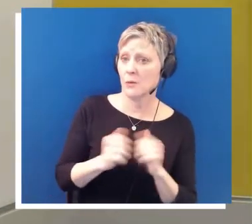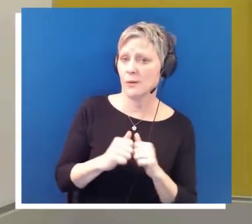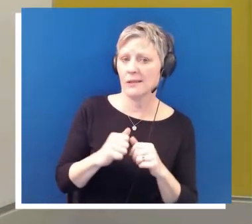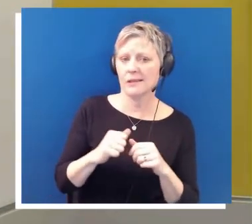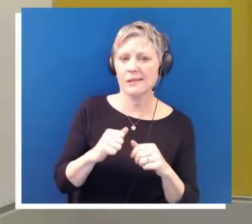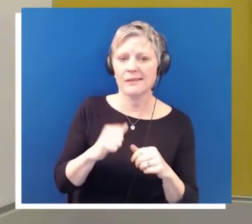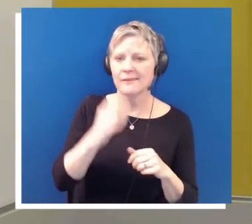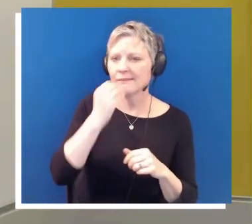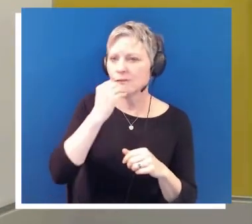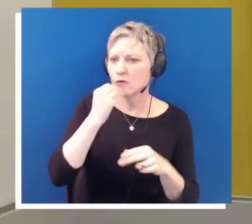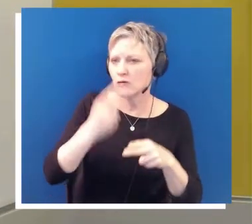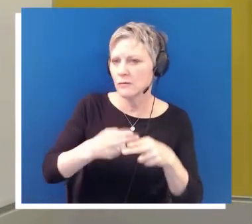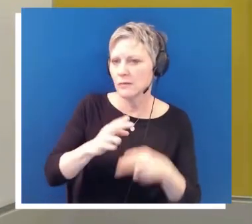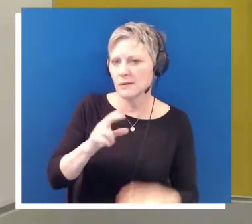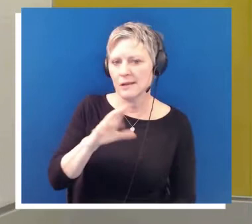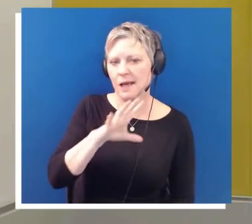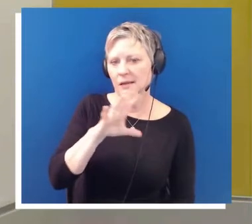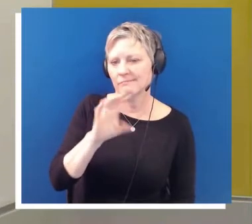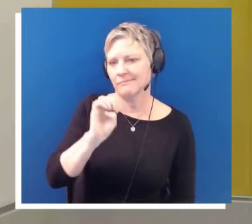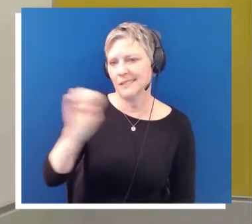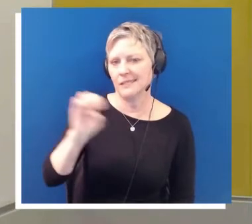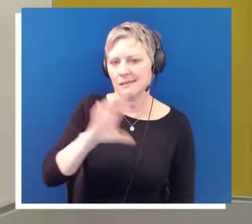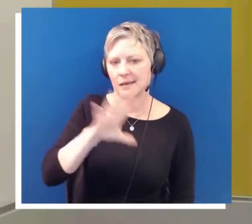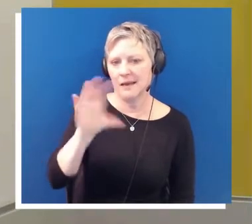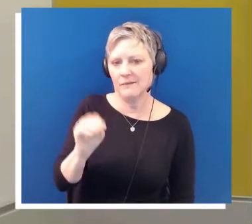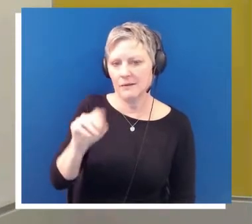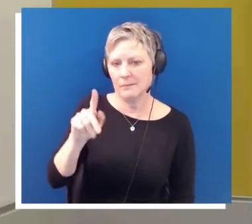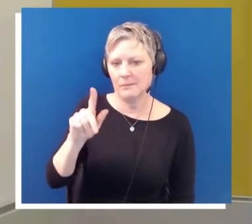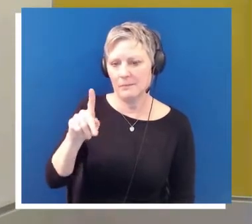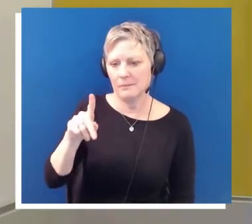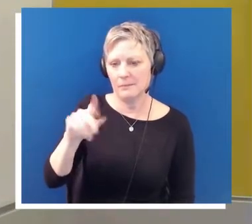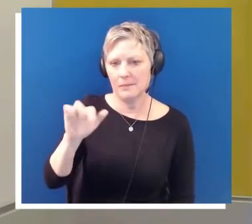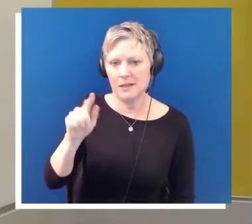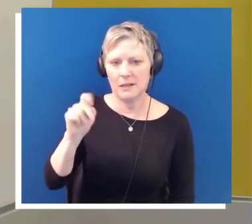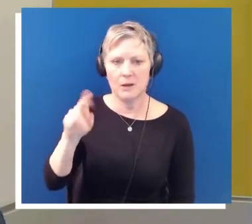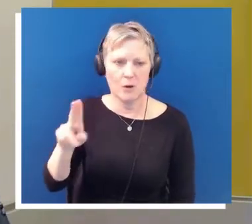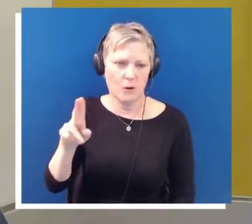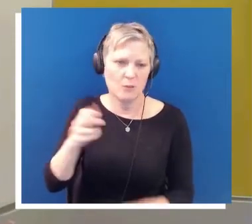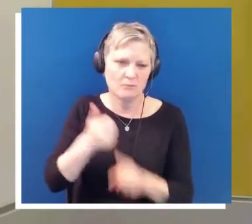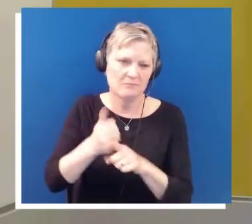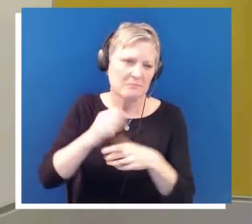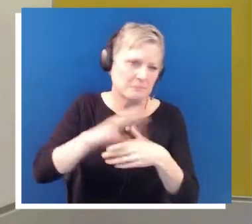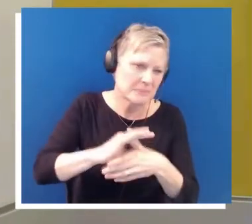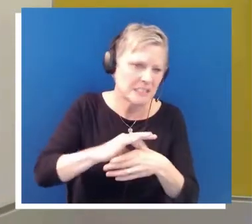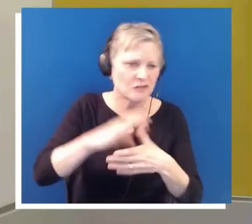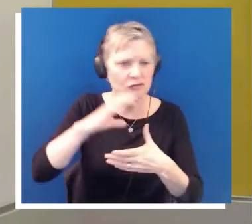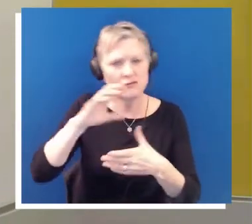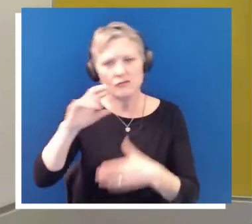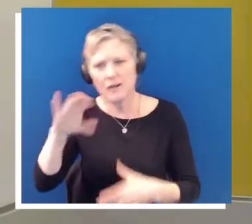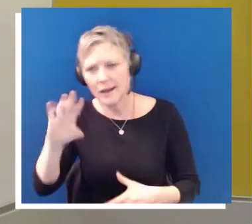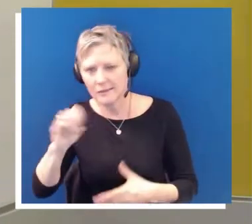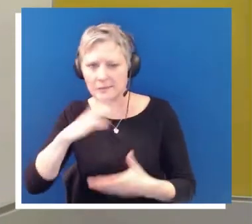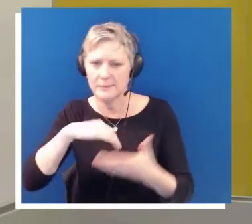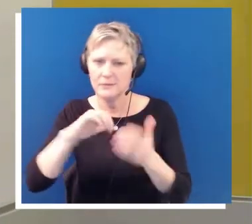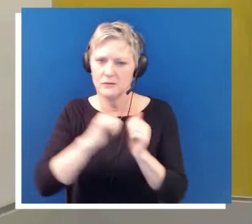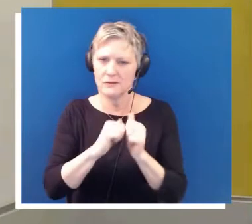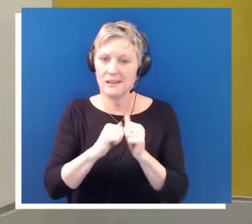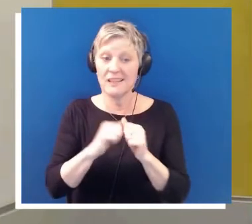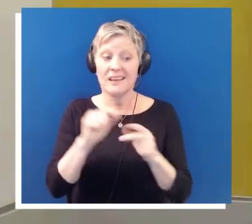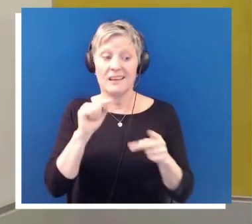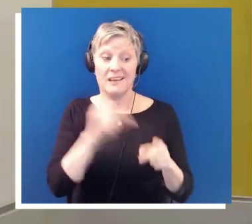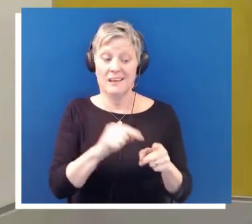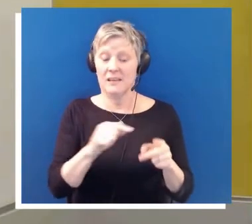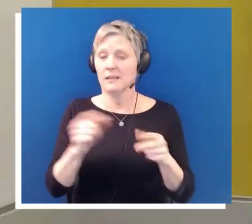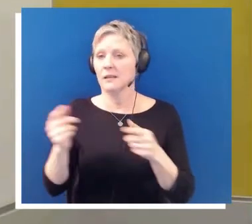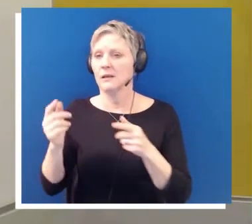actually a meat and rice dish. And we're actually going to serve it with a salad that's called kachumbari. So it's got